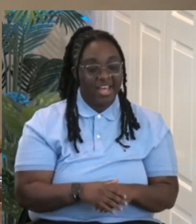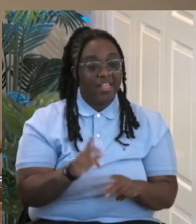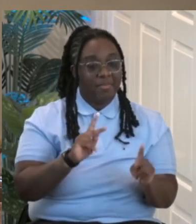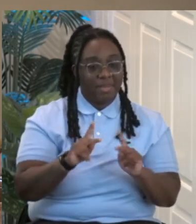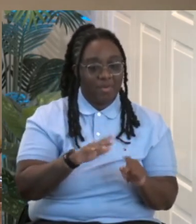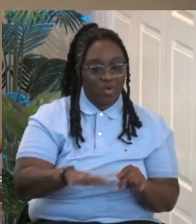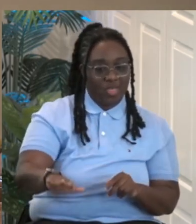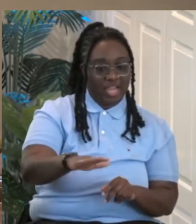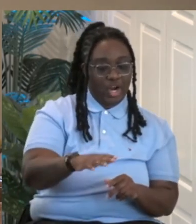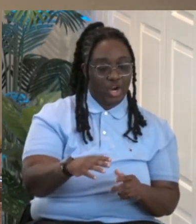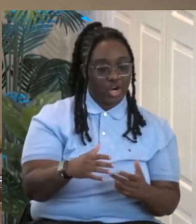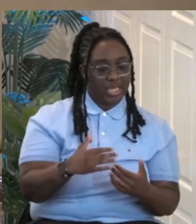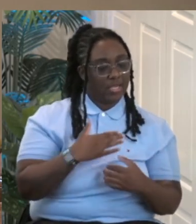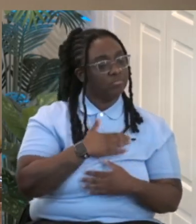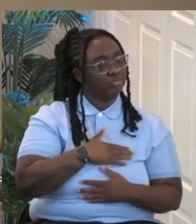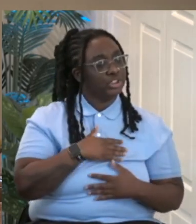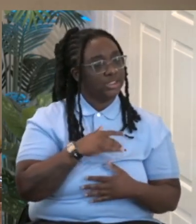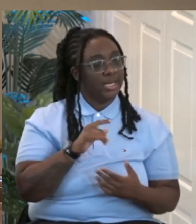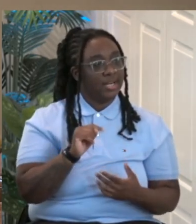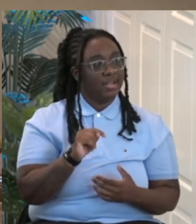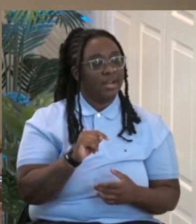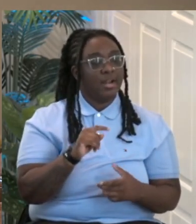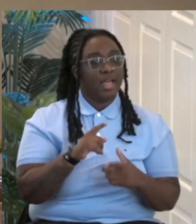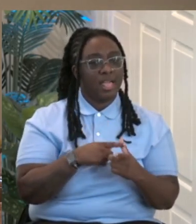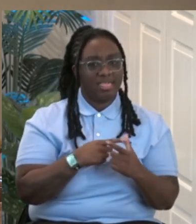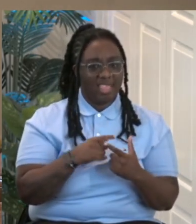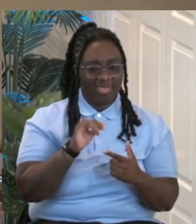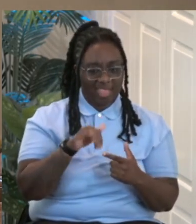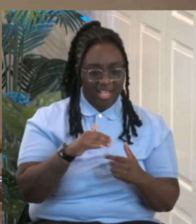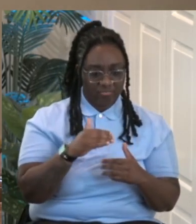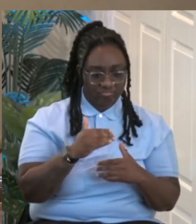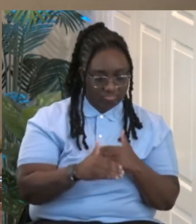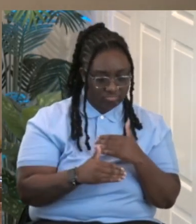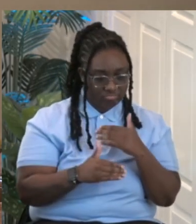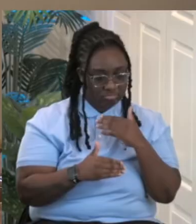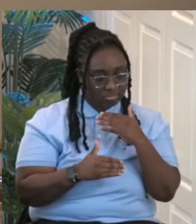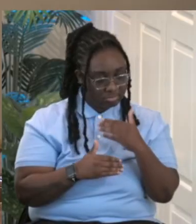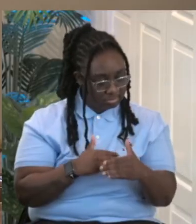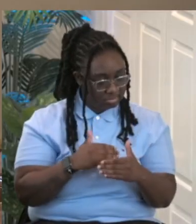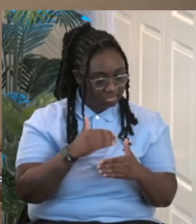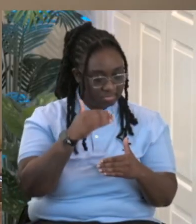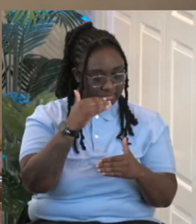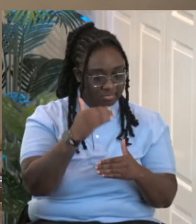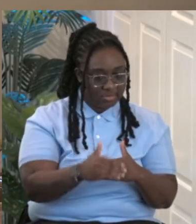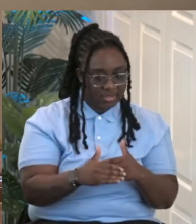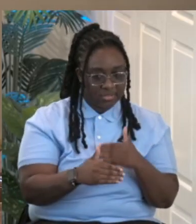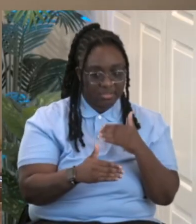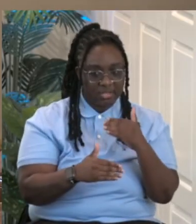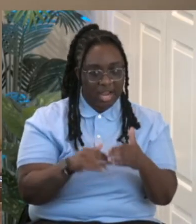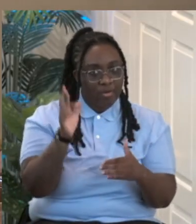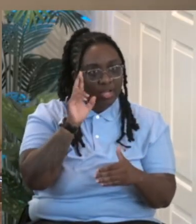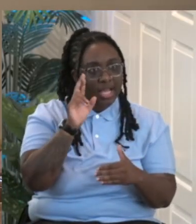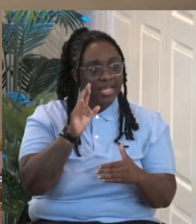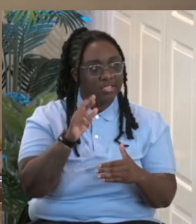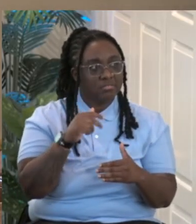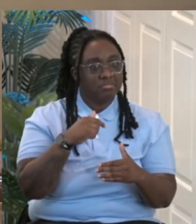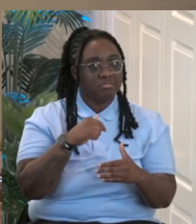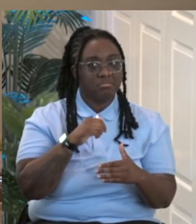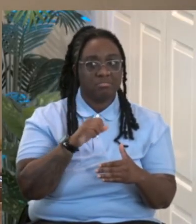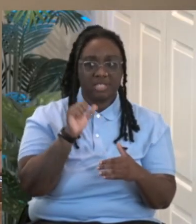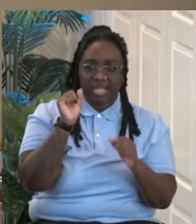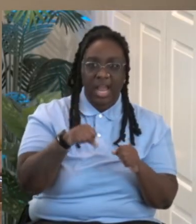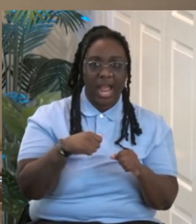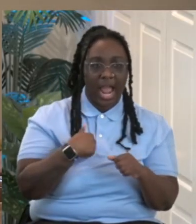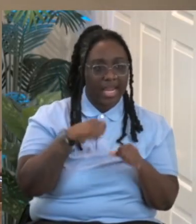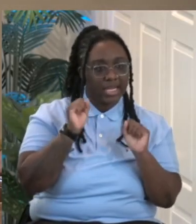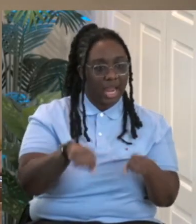appreciated that, and that kind of started me going. I started realizing, yes, I can. I may not know like some